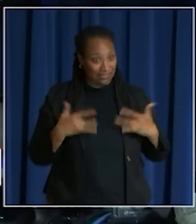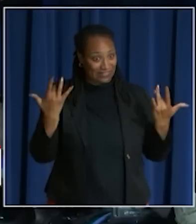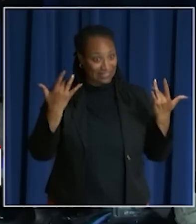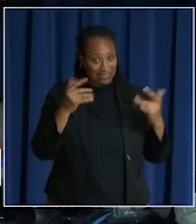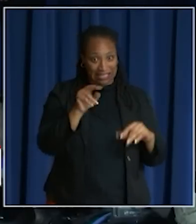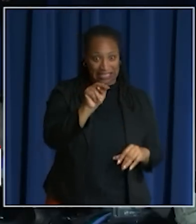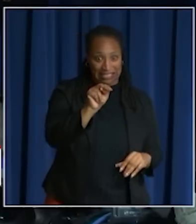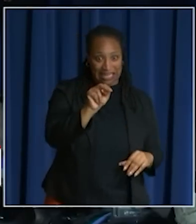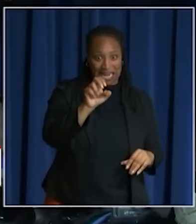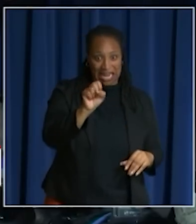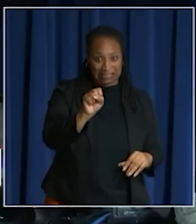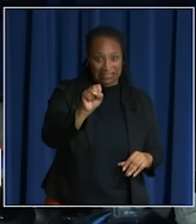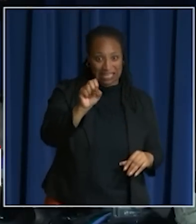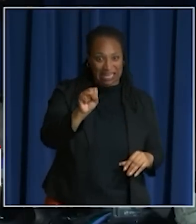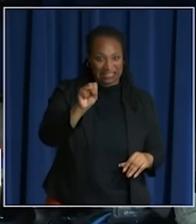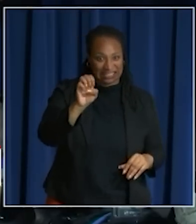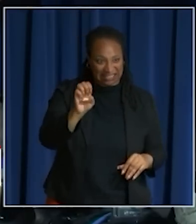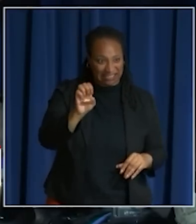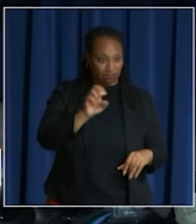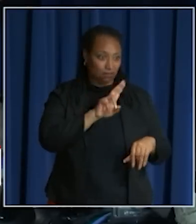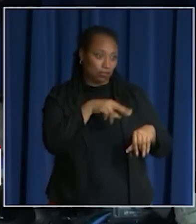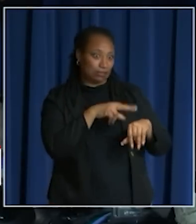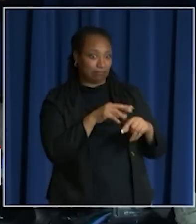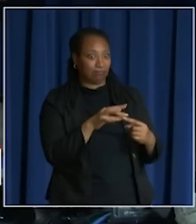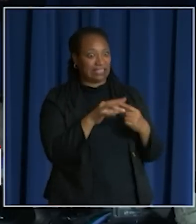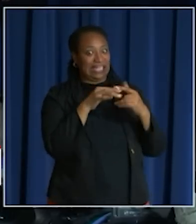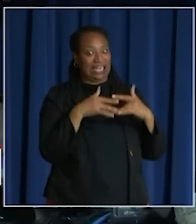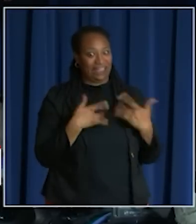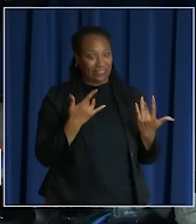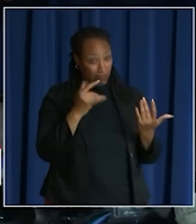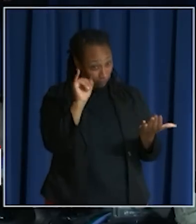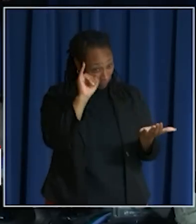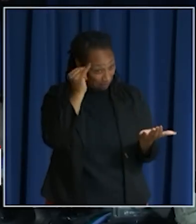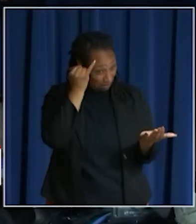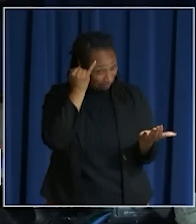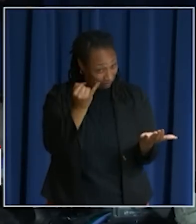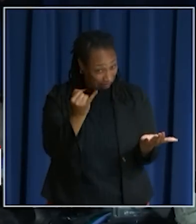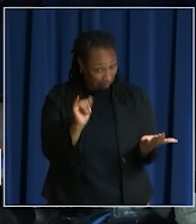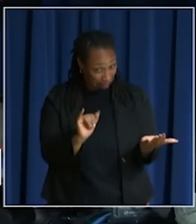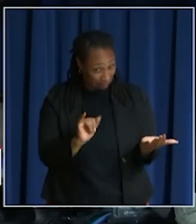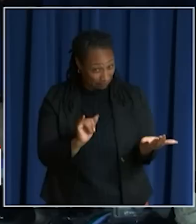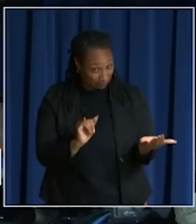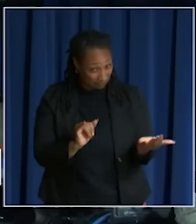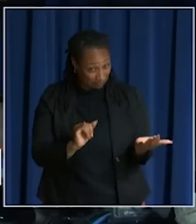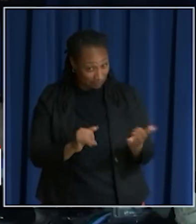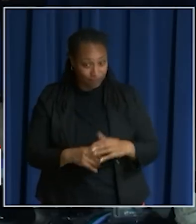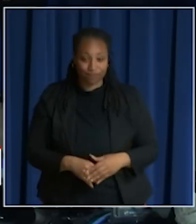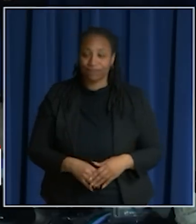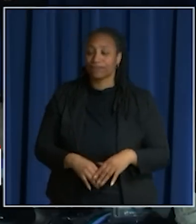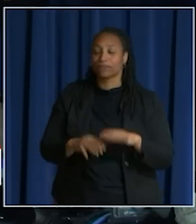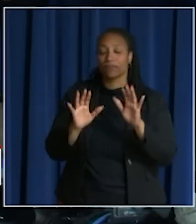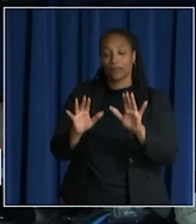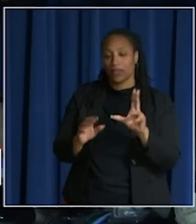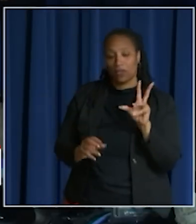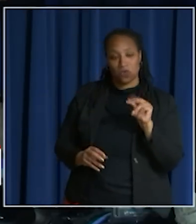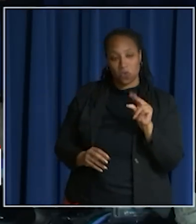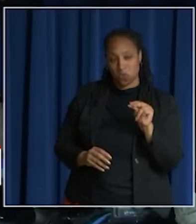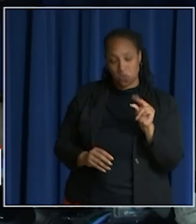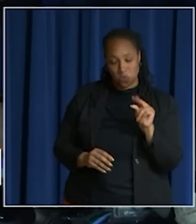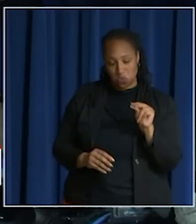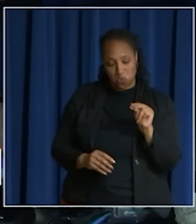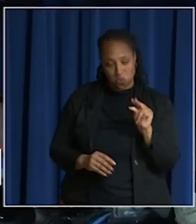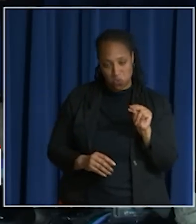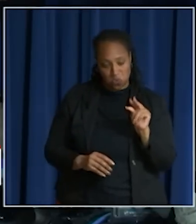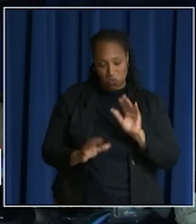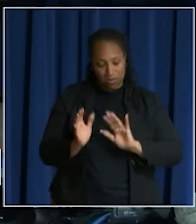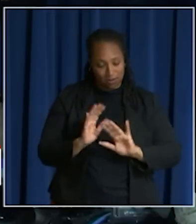to minimize what was said. And I don't want to minimize the intrusion on our